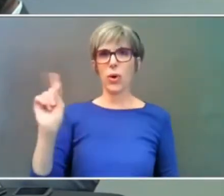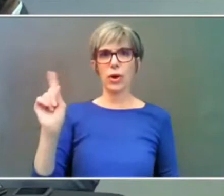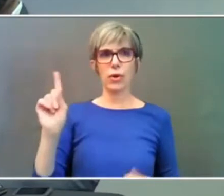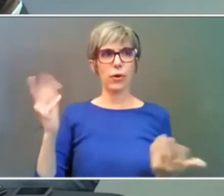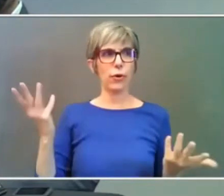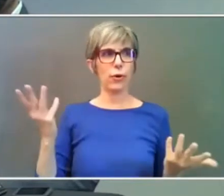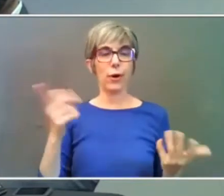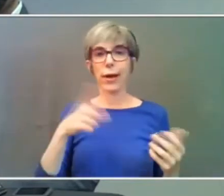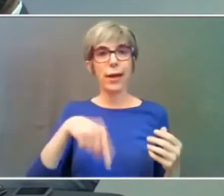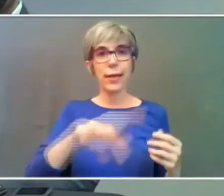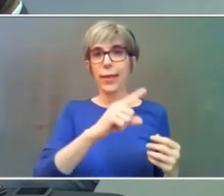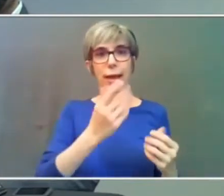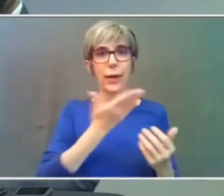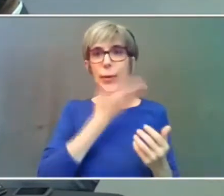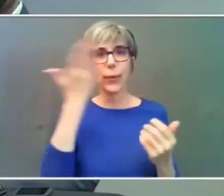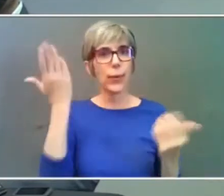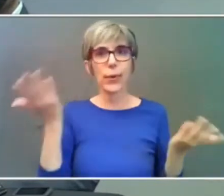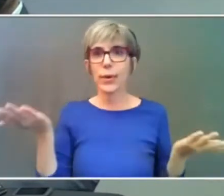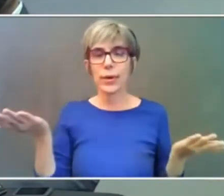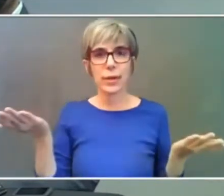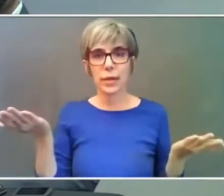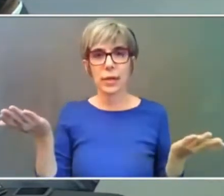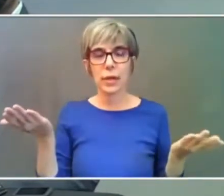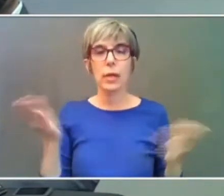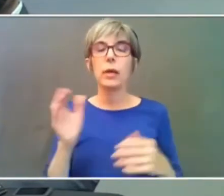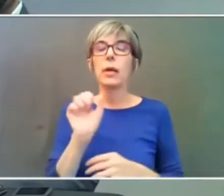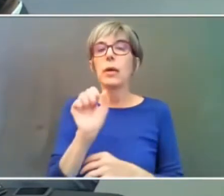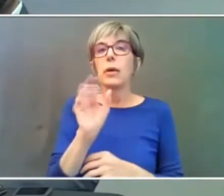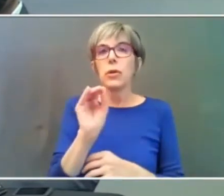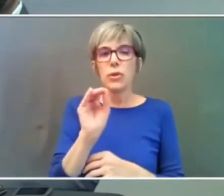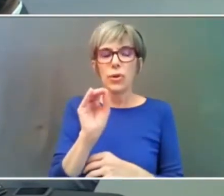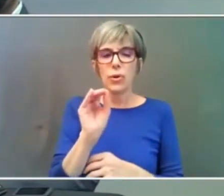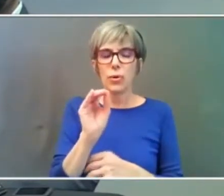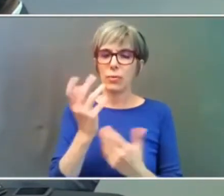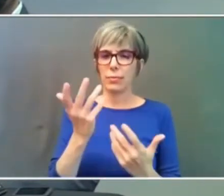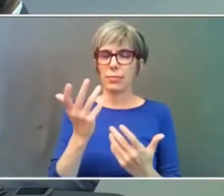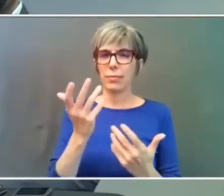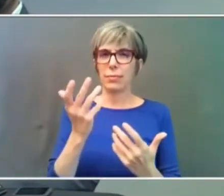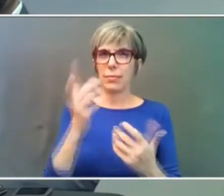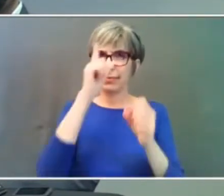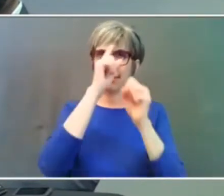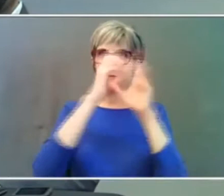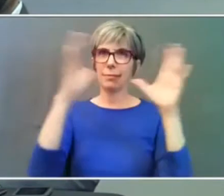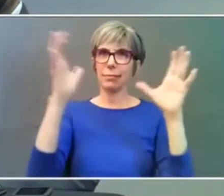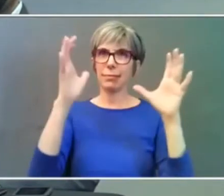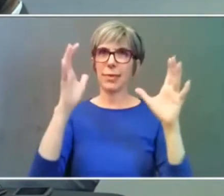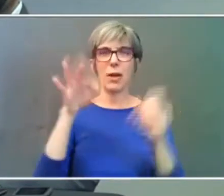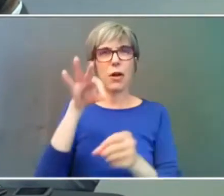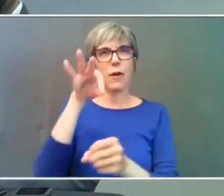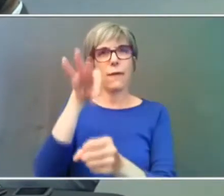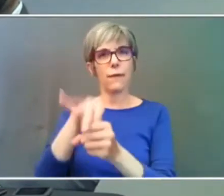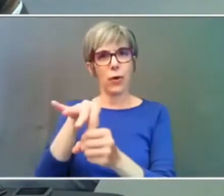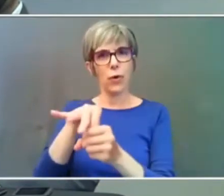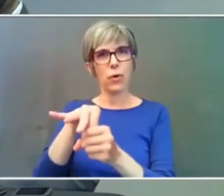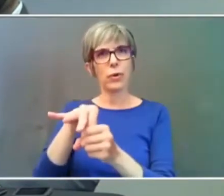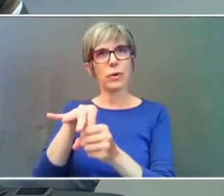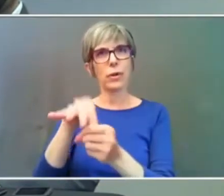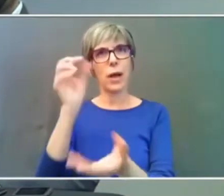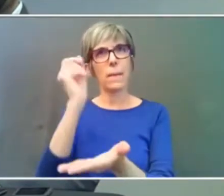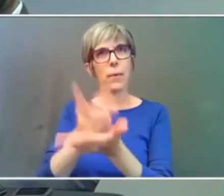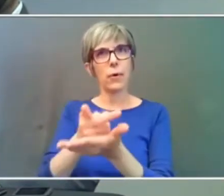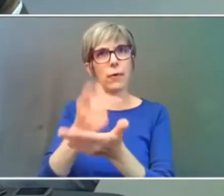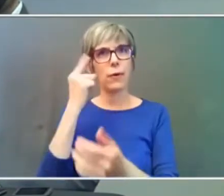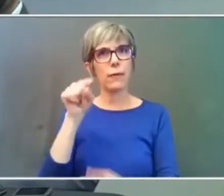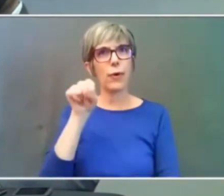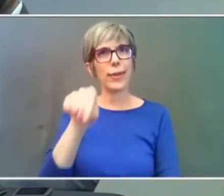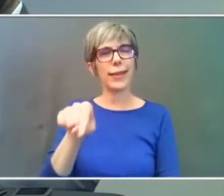so, it's just a little bit hard for me to think about voting for a TIG